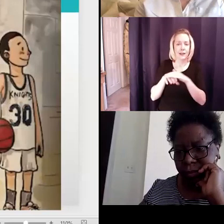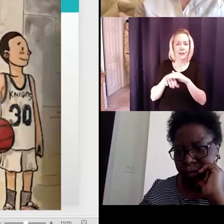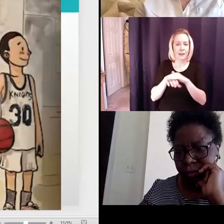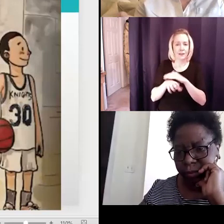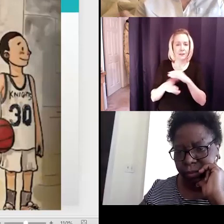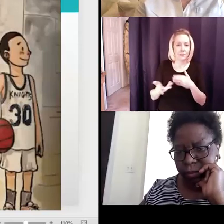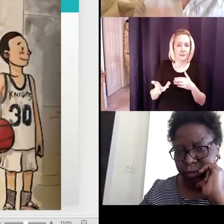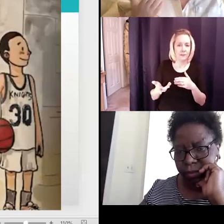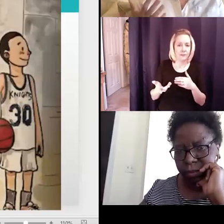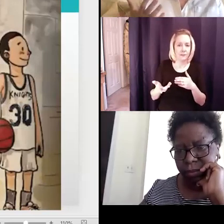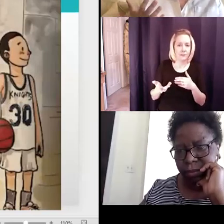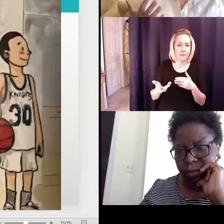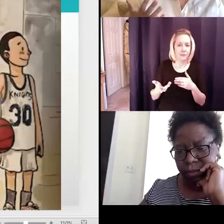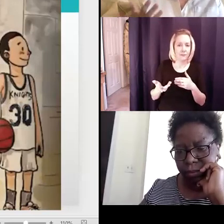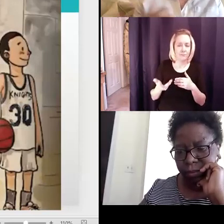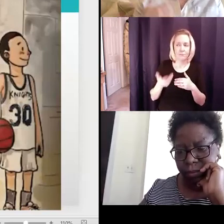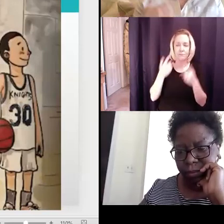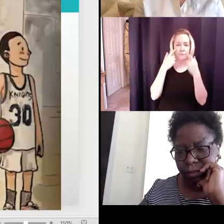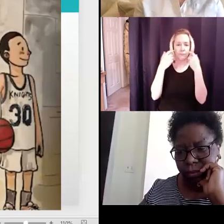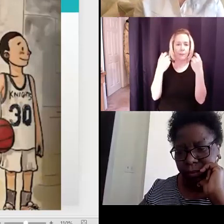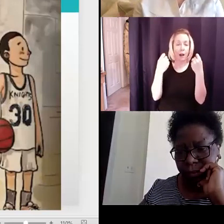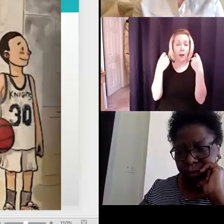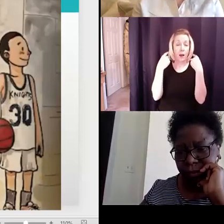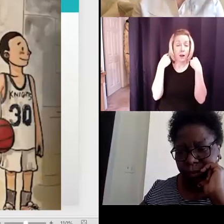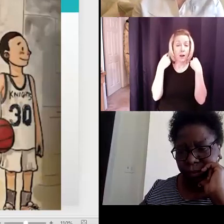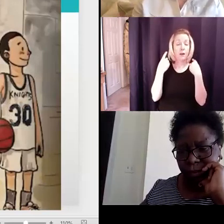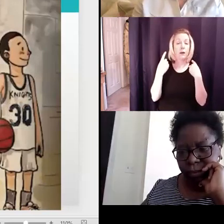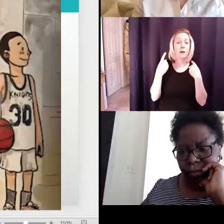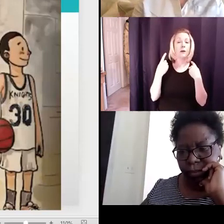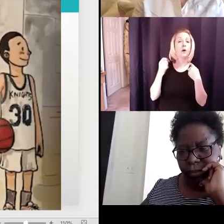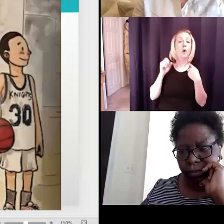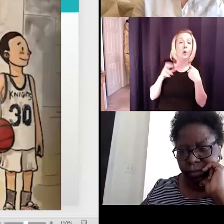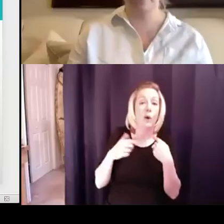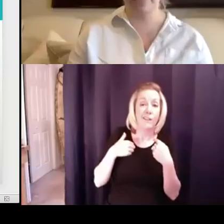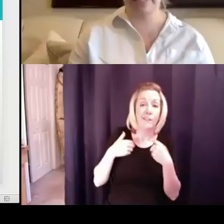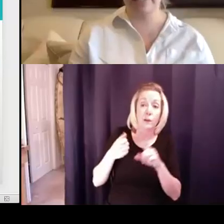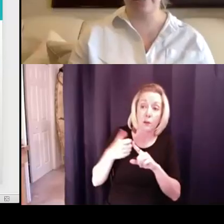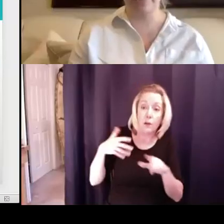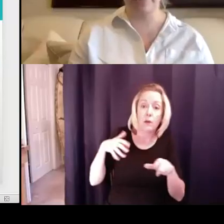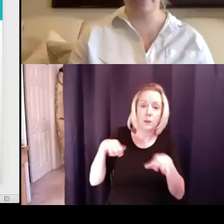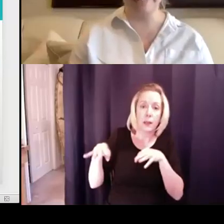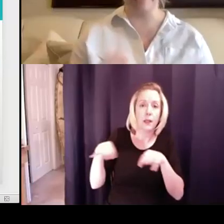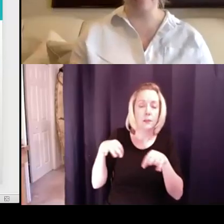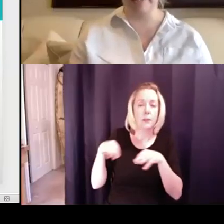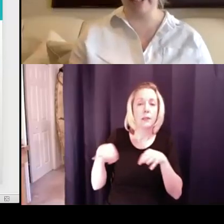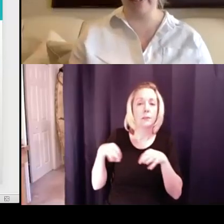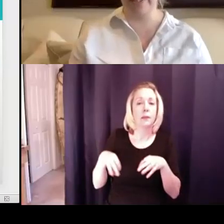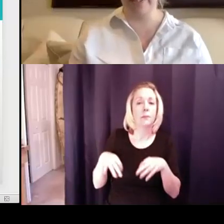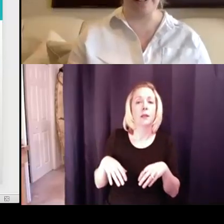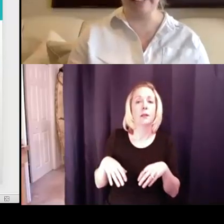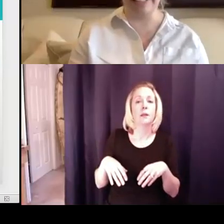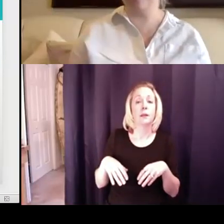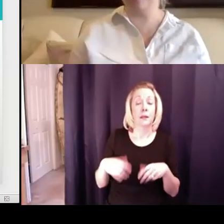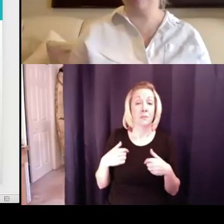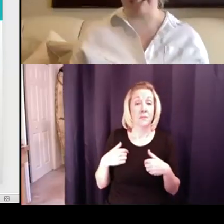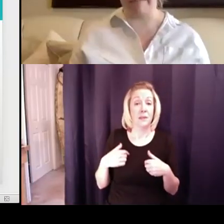going to easily comprehend, or I'm going to have to do a lot of explaining about it. What I've noticed I do is that I don't always read word for word,